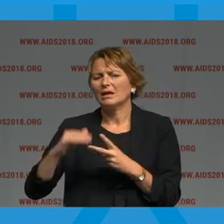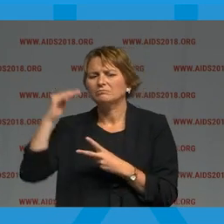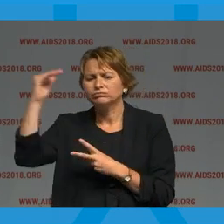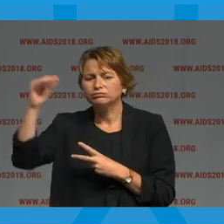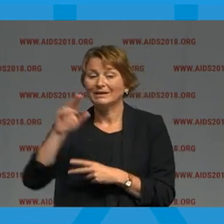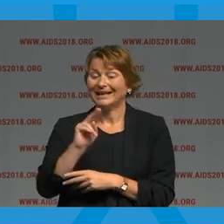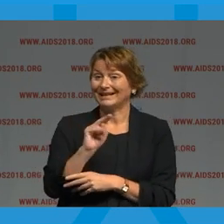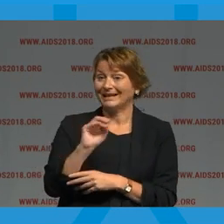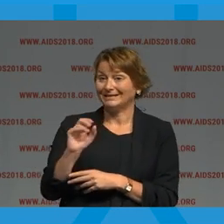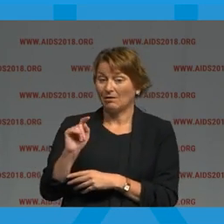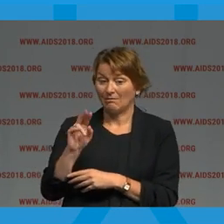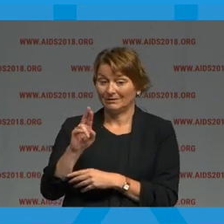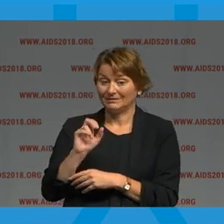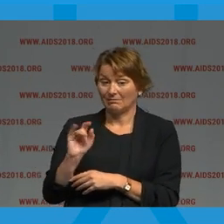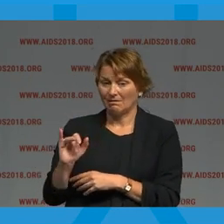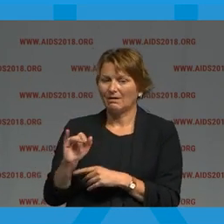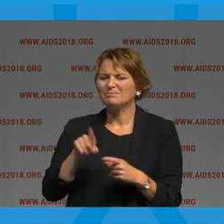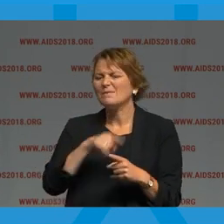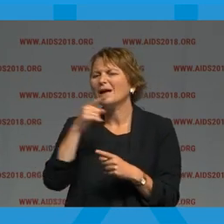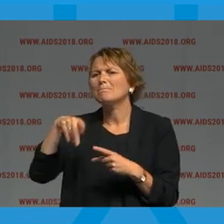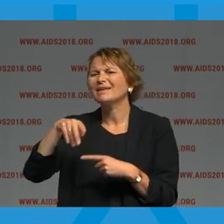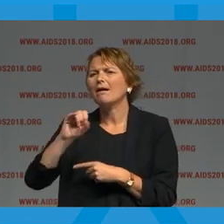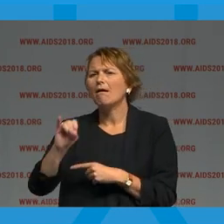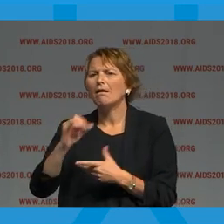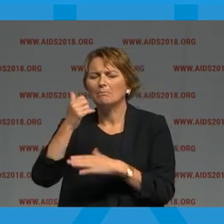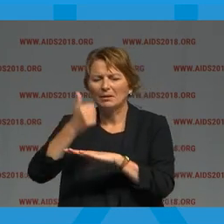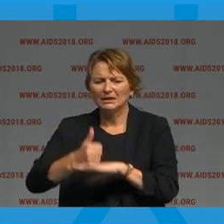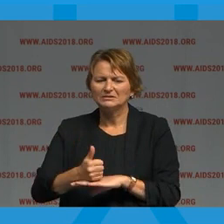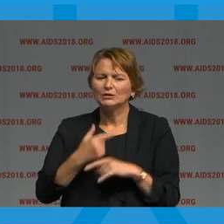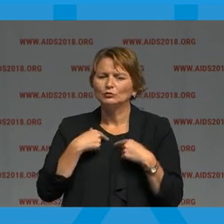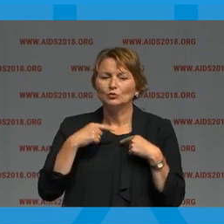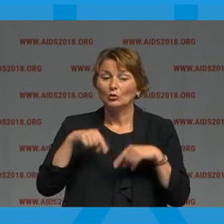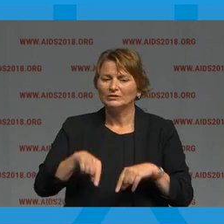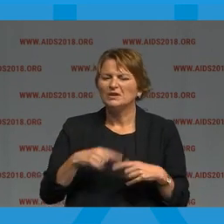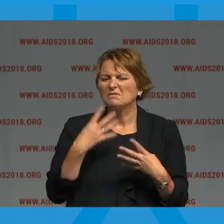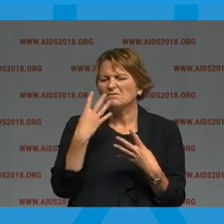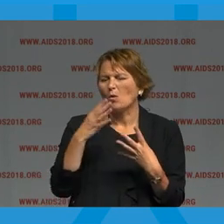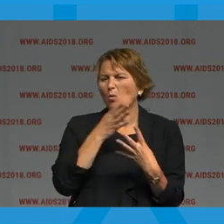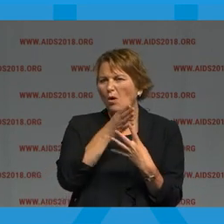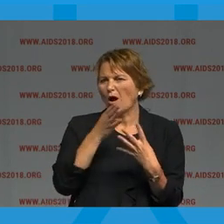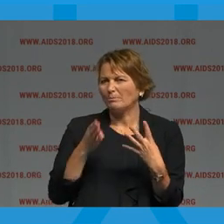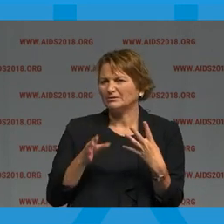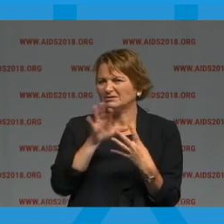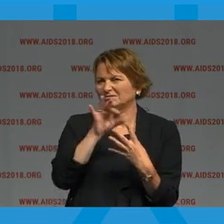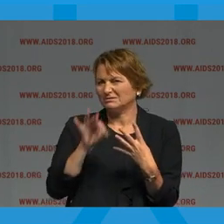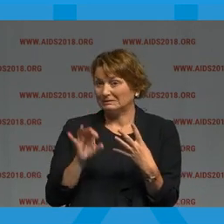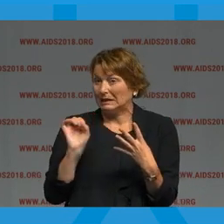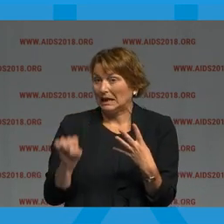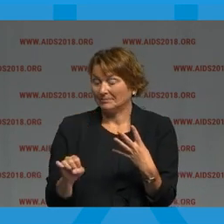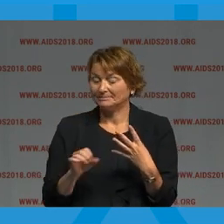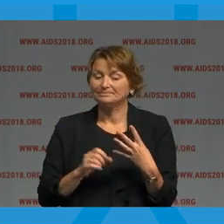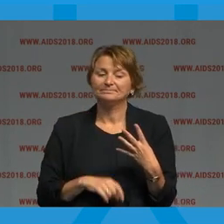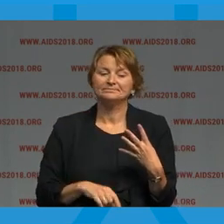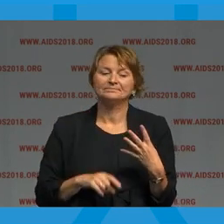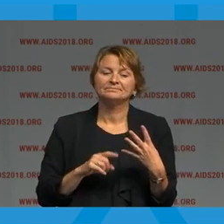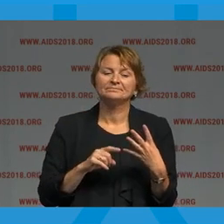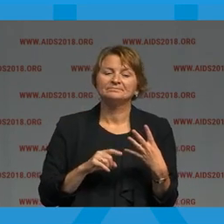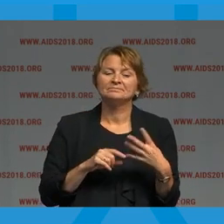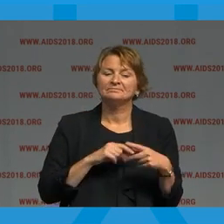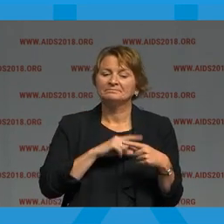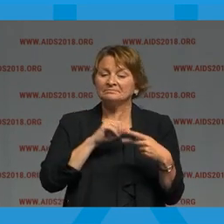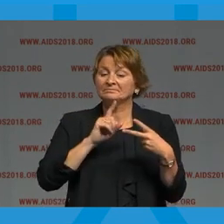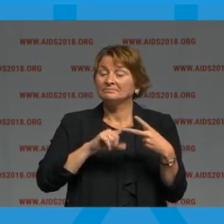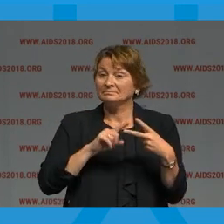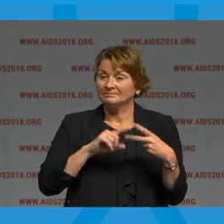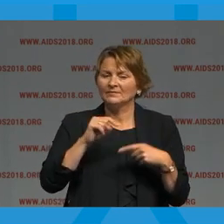PI-based regimens in naive, virological suppressed, and viremic patients. We have 4 options available. Differences are based on